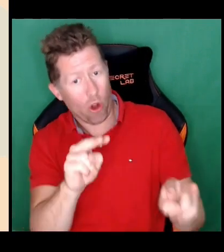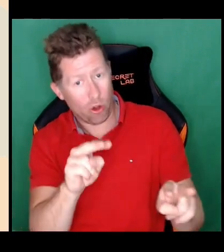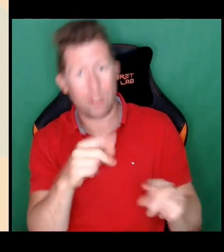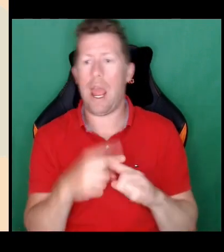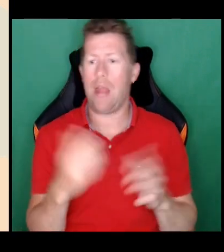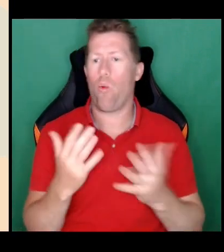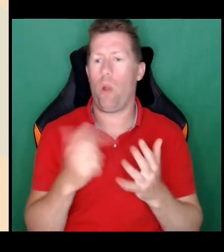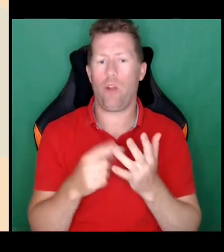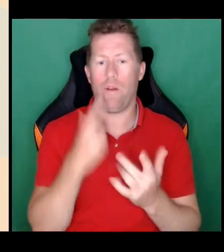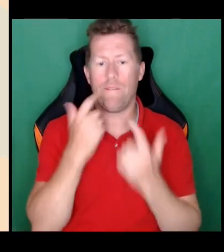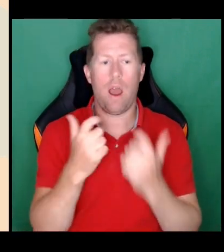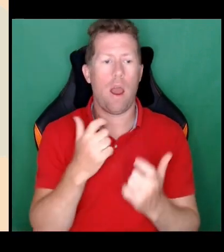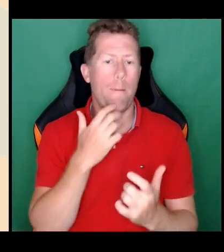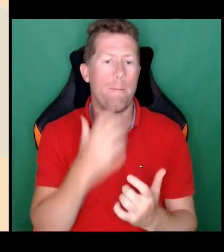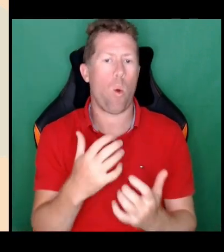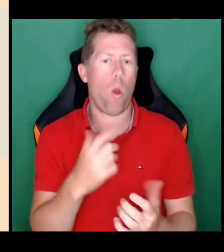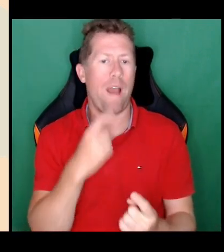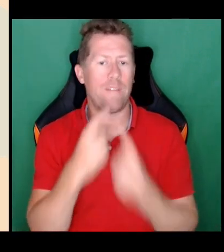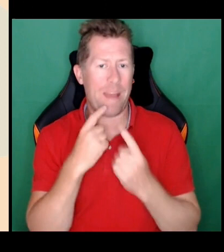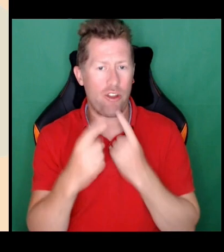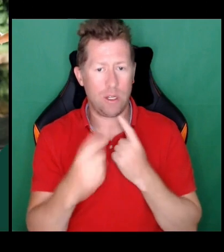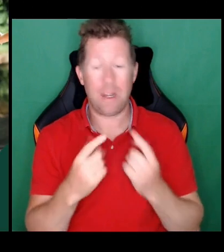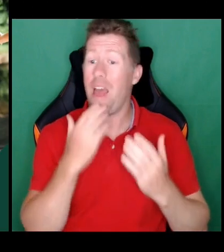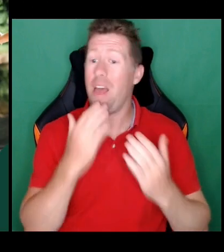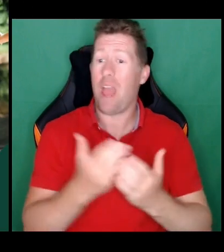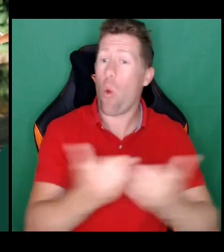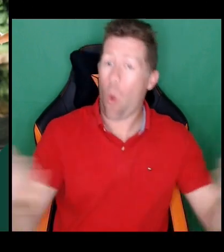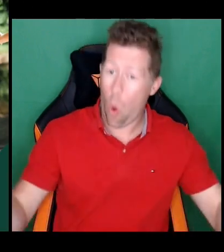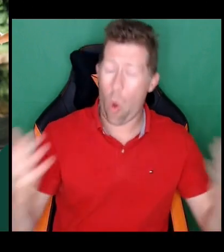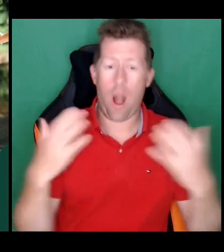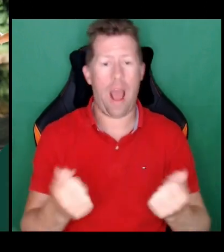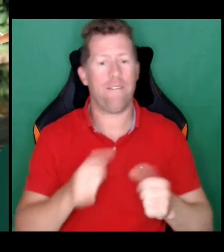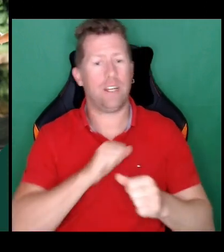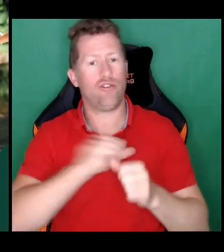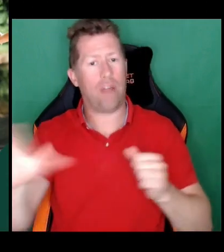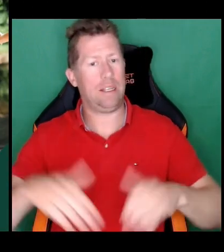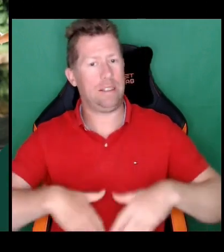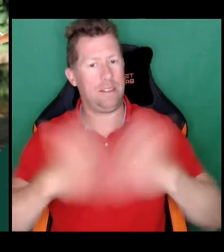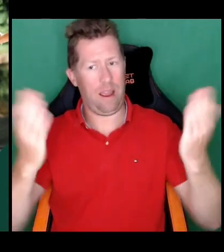find more information. Thank you again, and have a nice rest of your day.